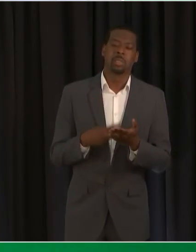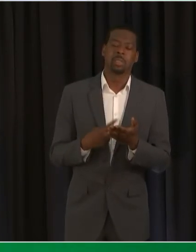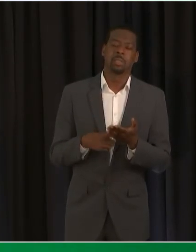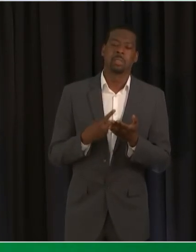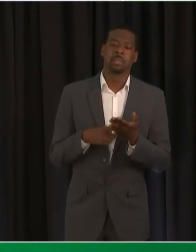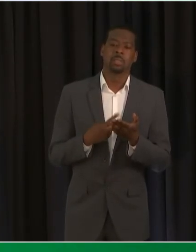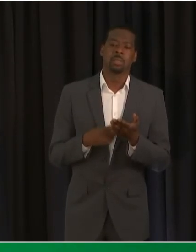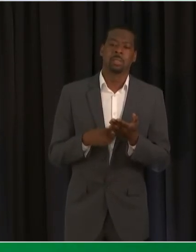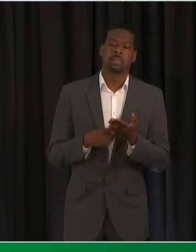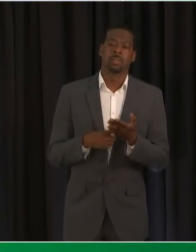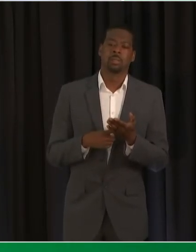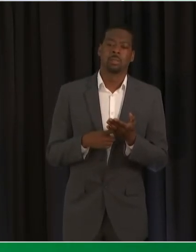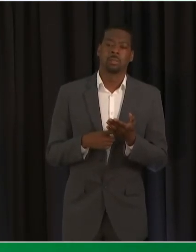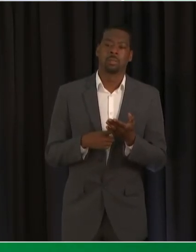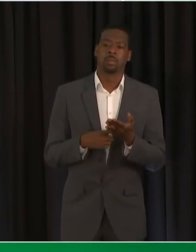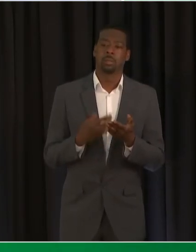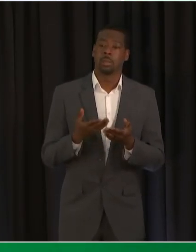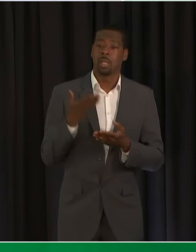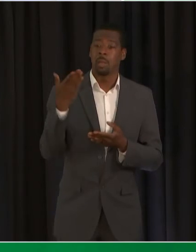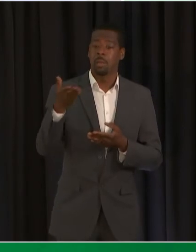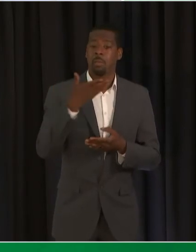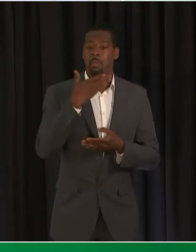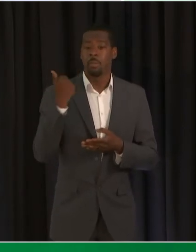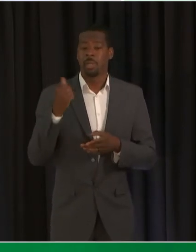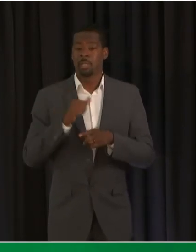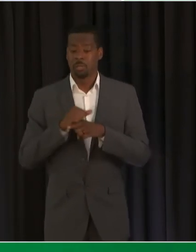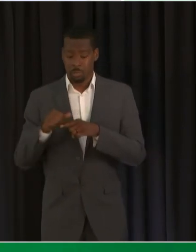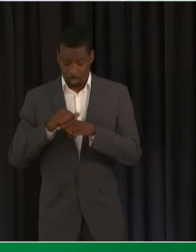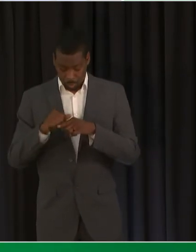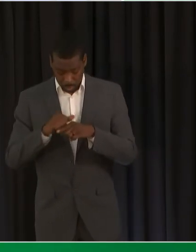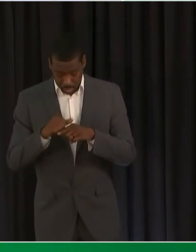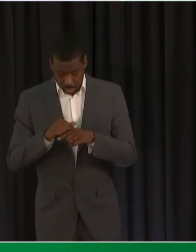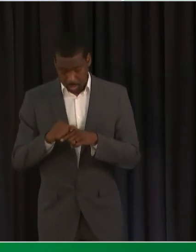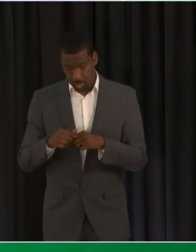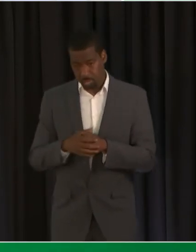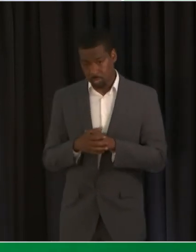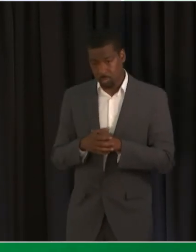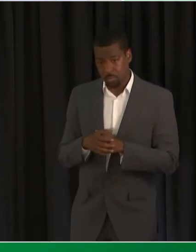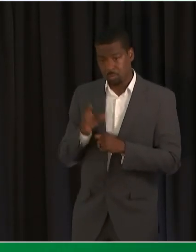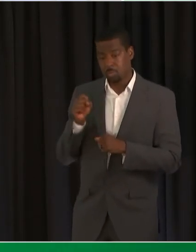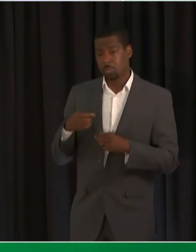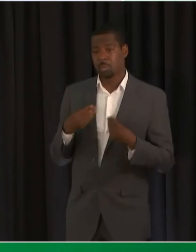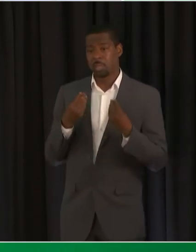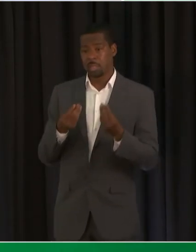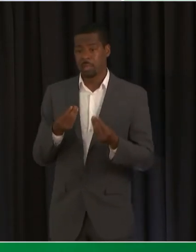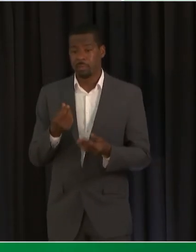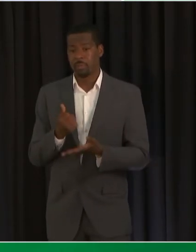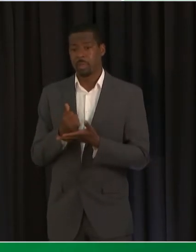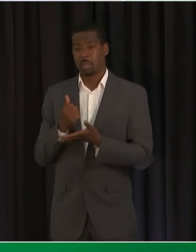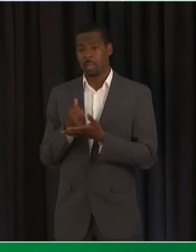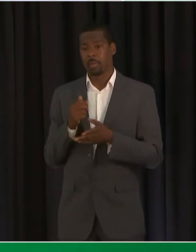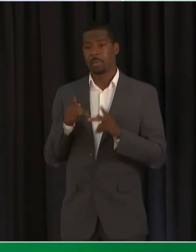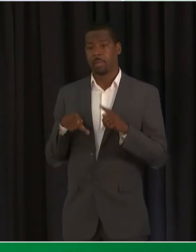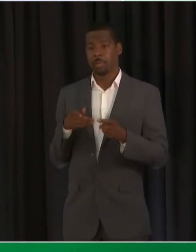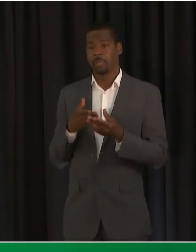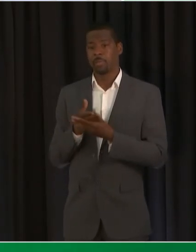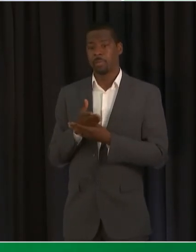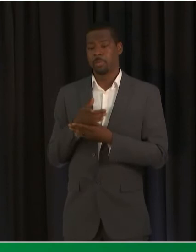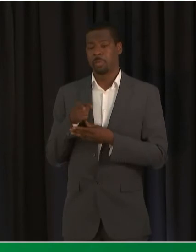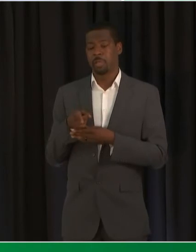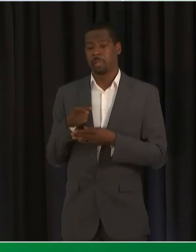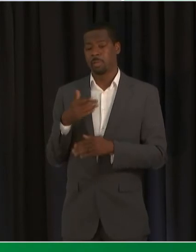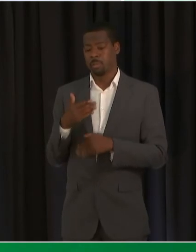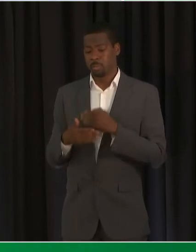Gavin, are there what I would call some best practices that you could give to help people through the